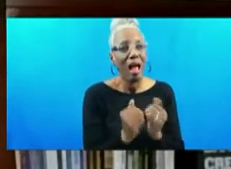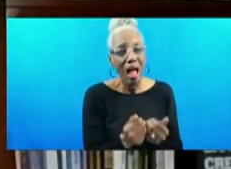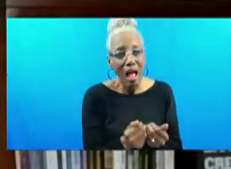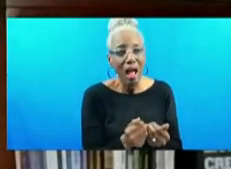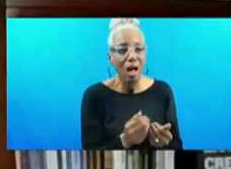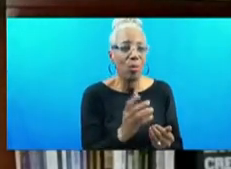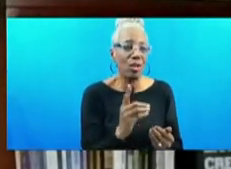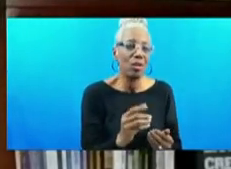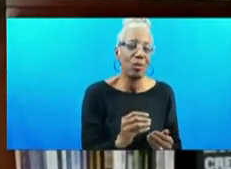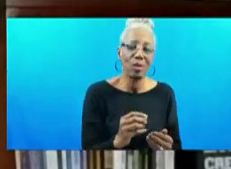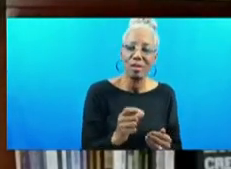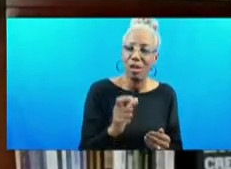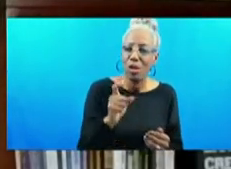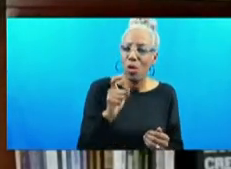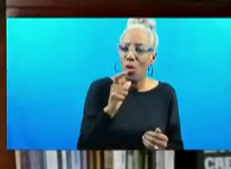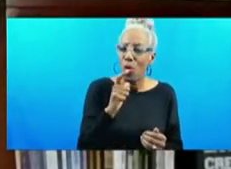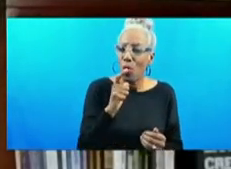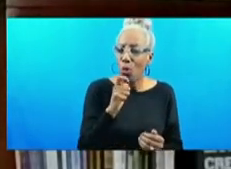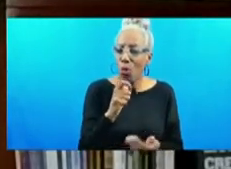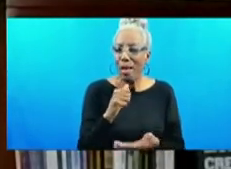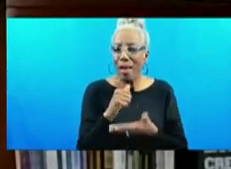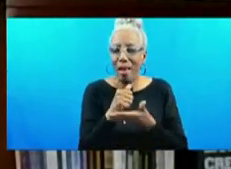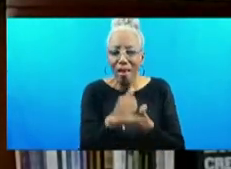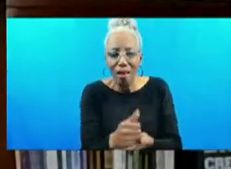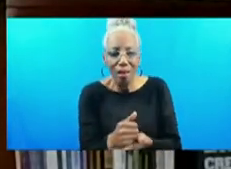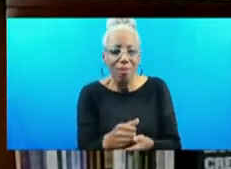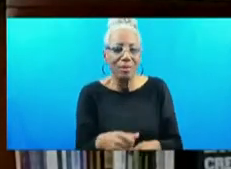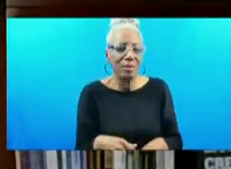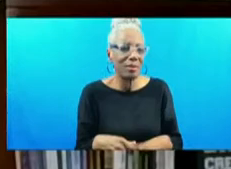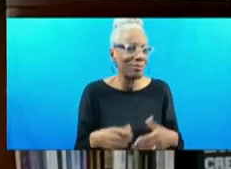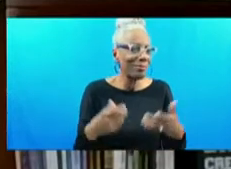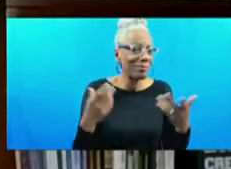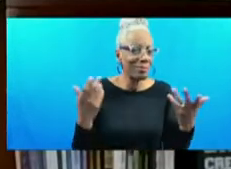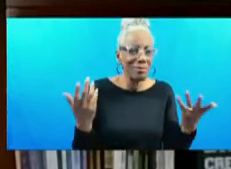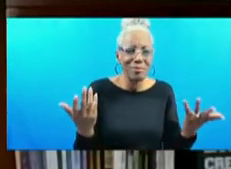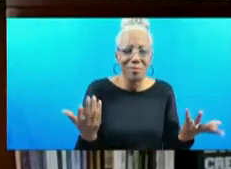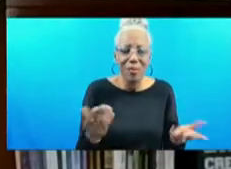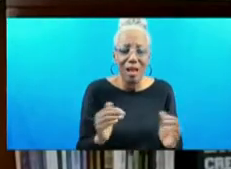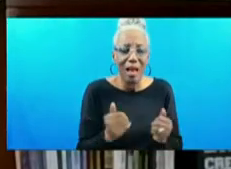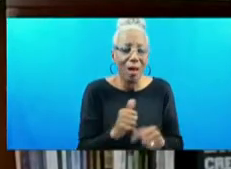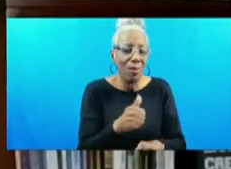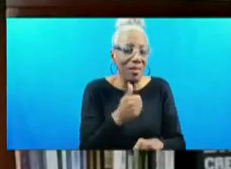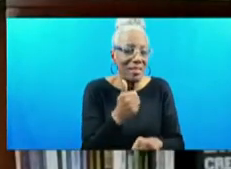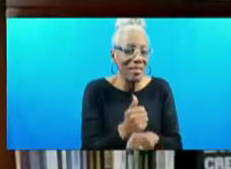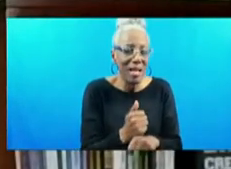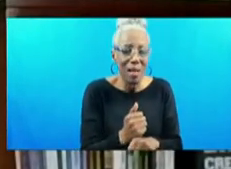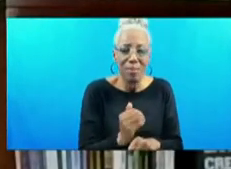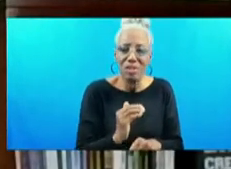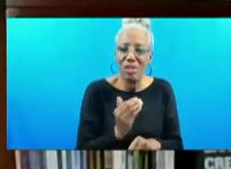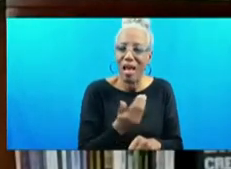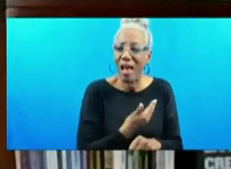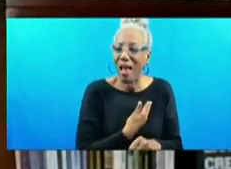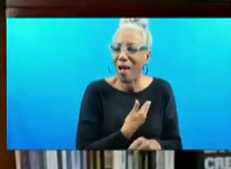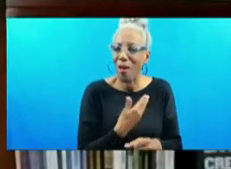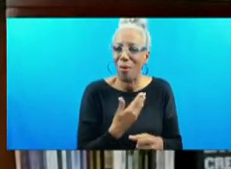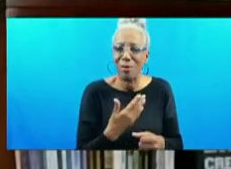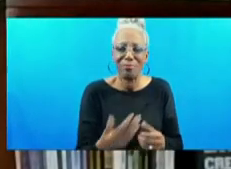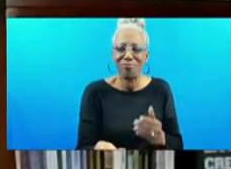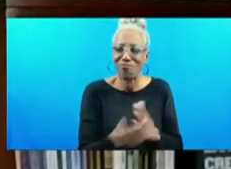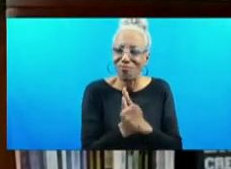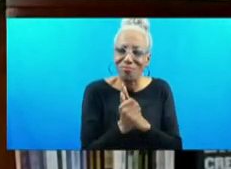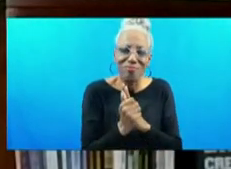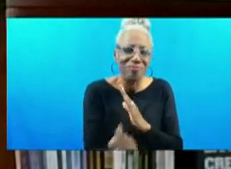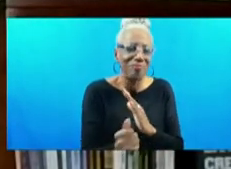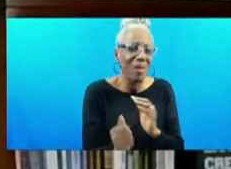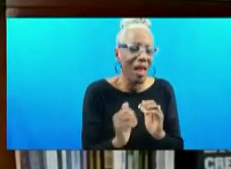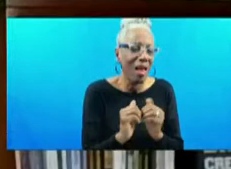has credibility in the community? How do we establish our own credibility? You know, and so it comes down to those components. While there